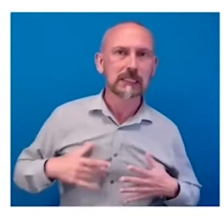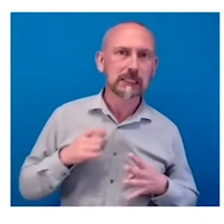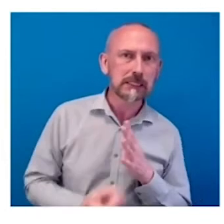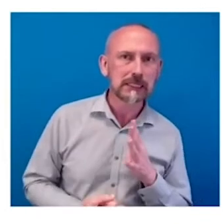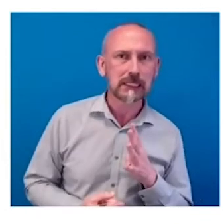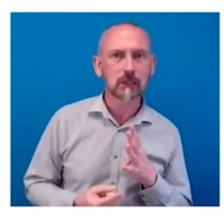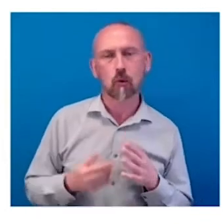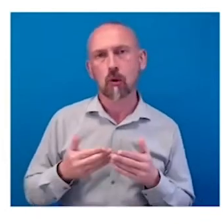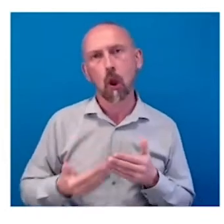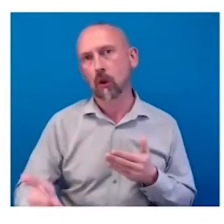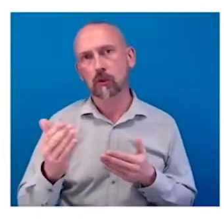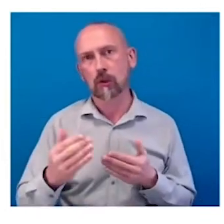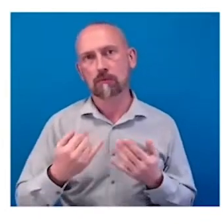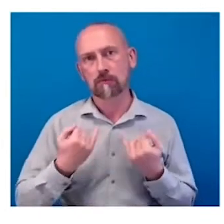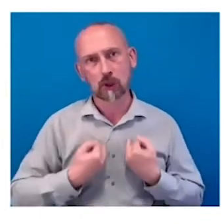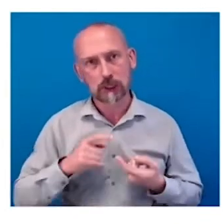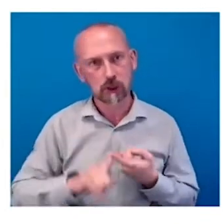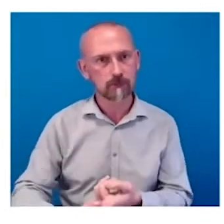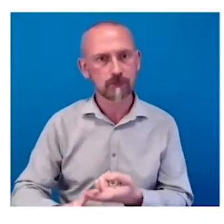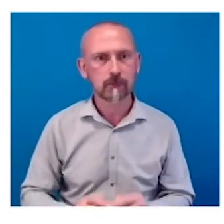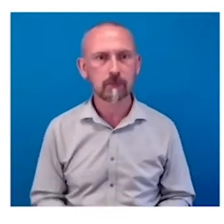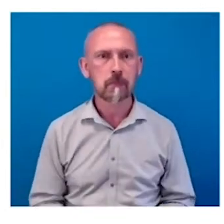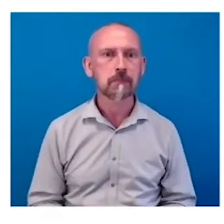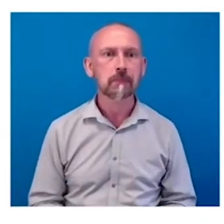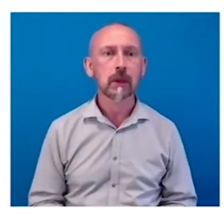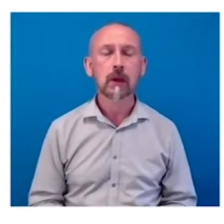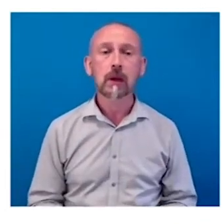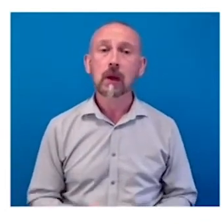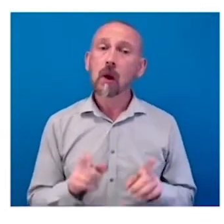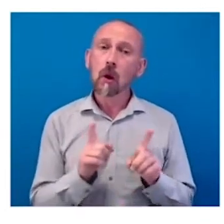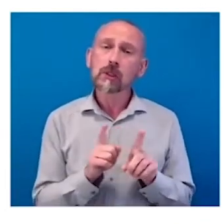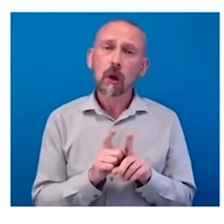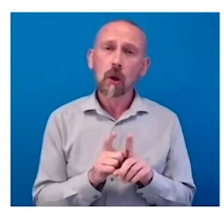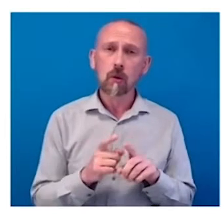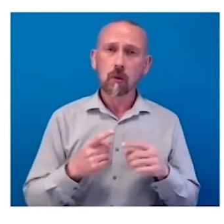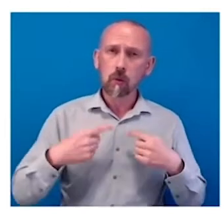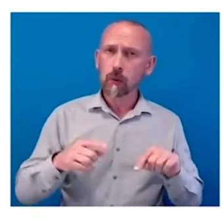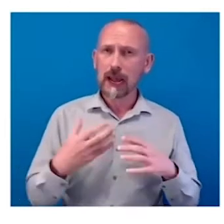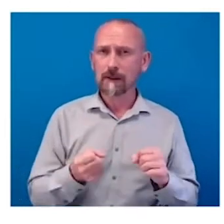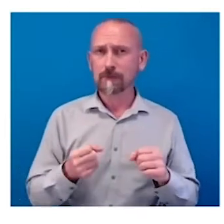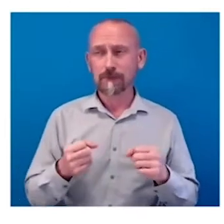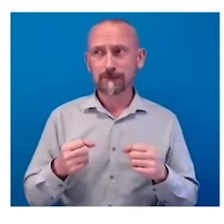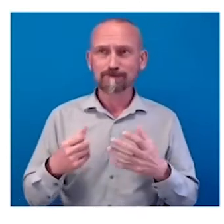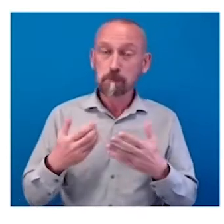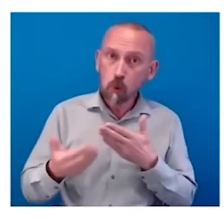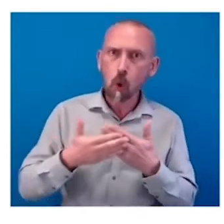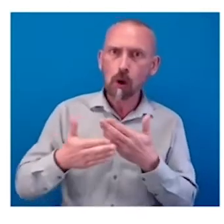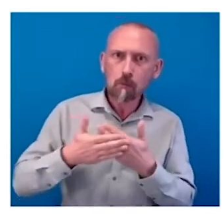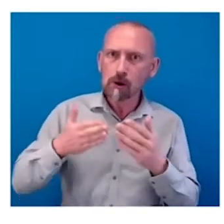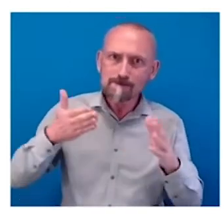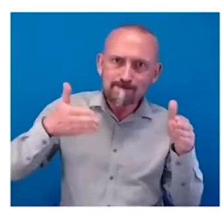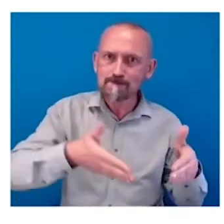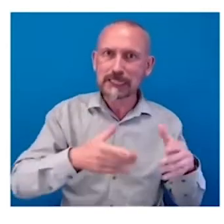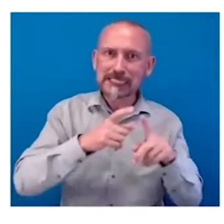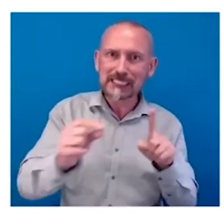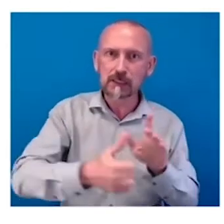We also have this incredible emphasis on digital skills. So government commissioned research